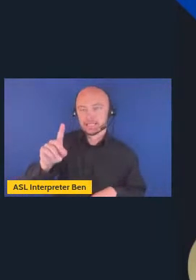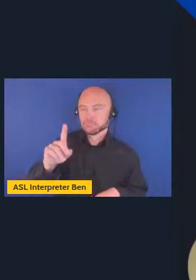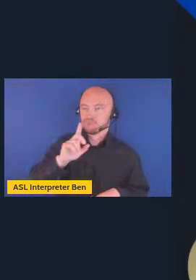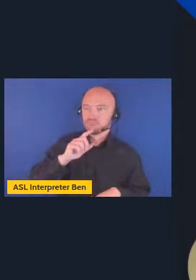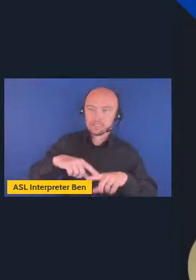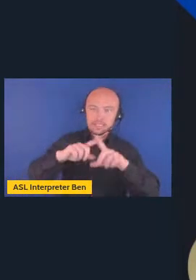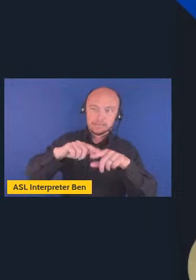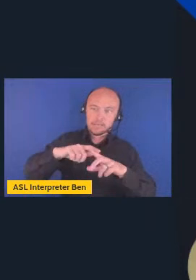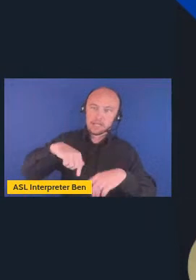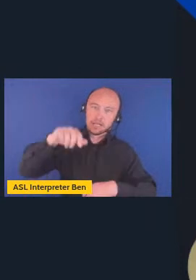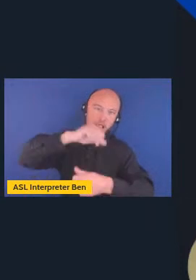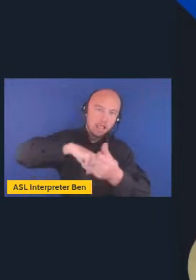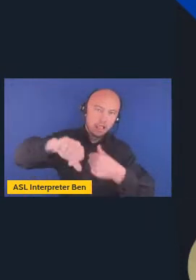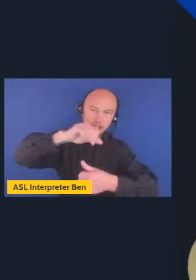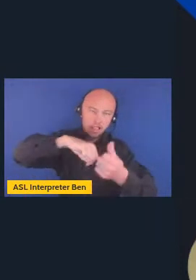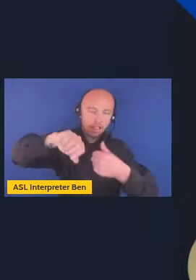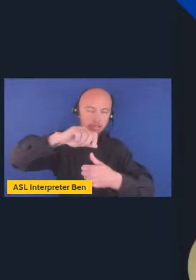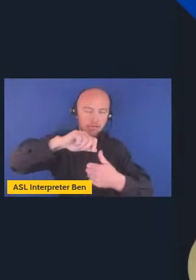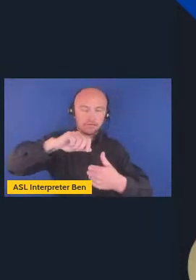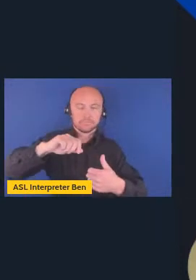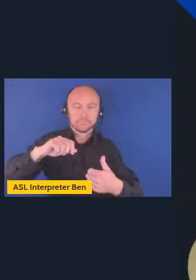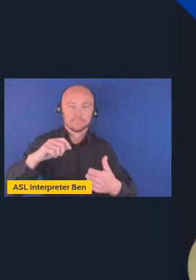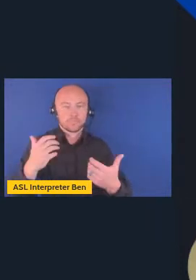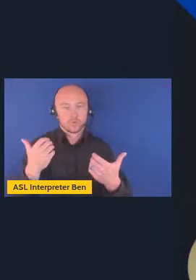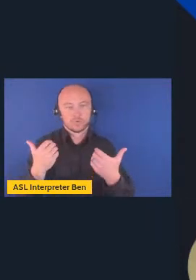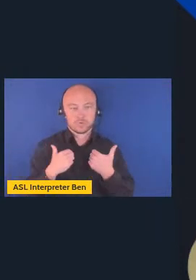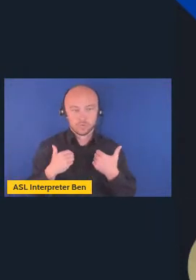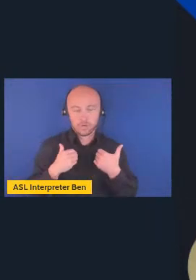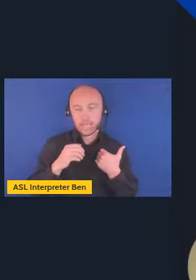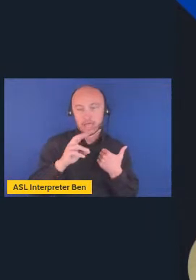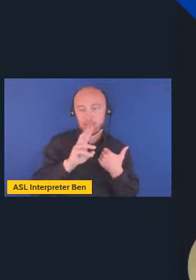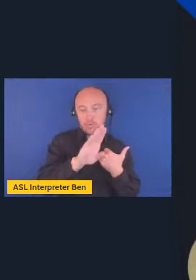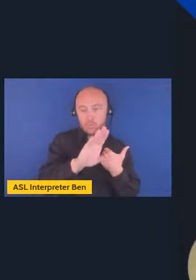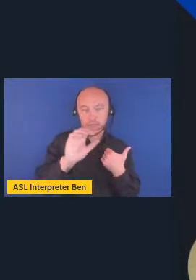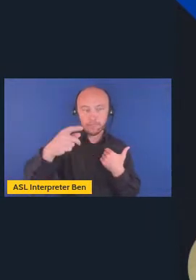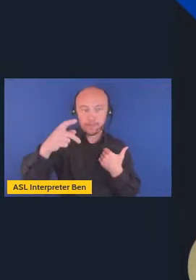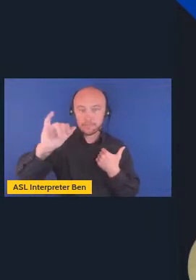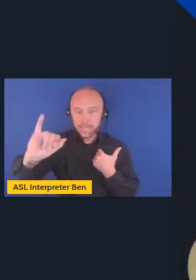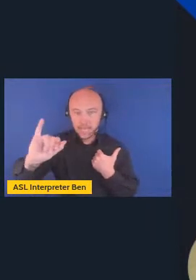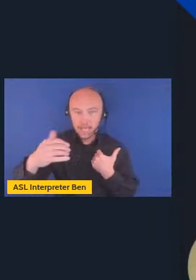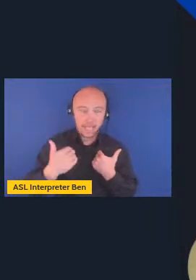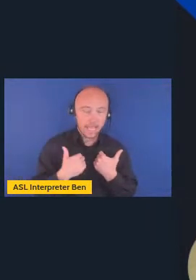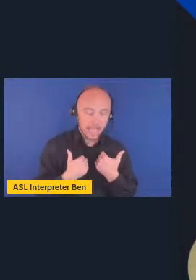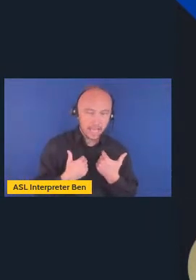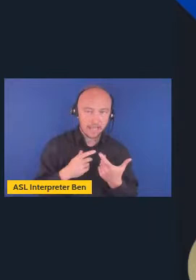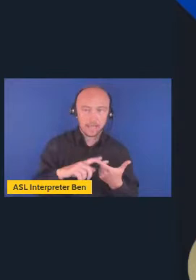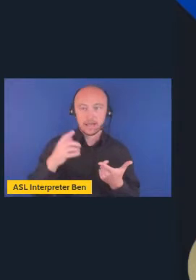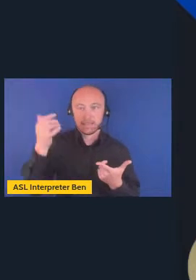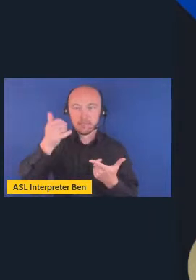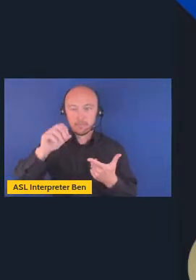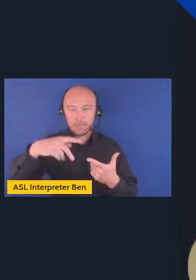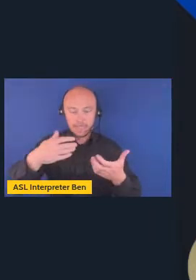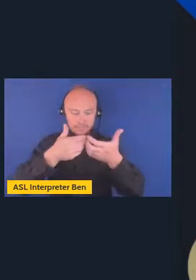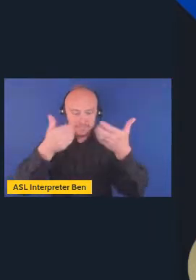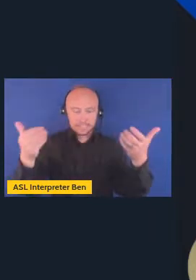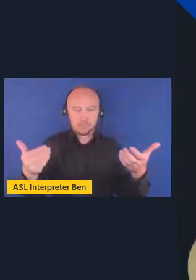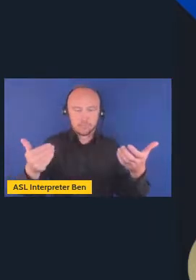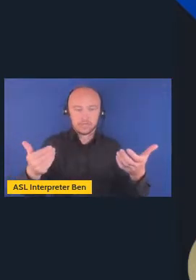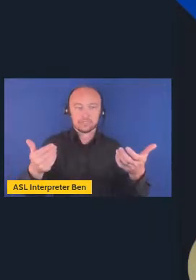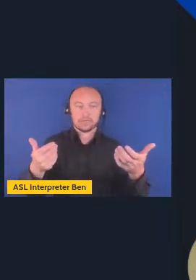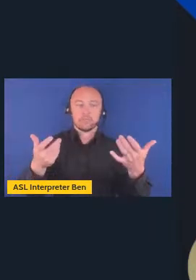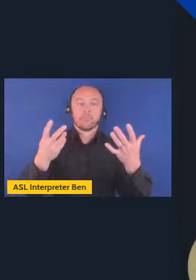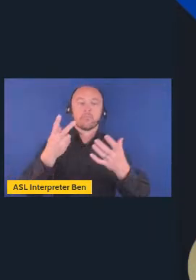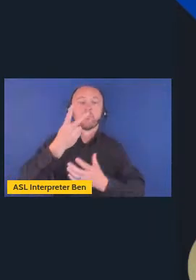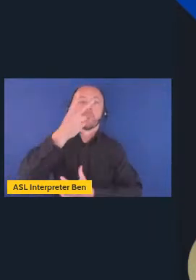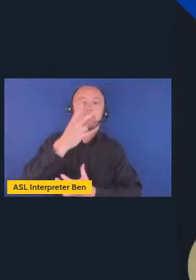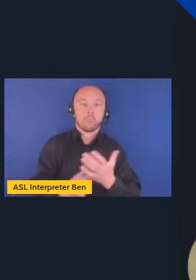interdependencies. So even though we had the web API and the mobile app API, they still relied